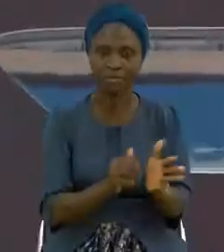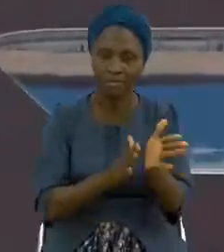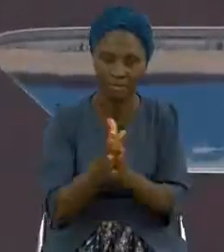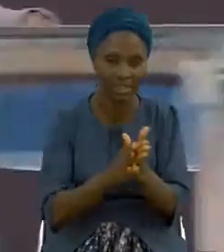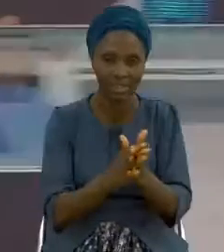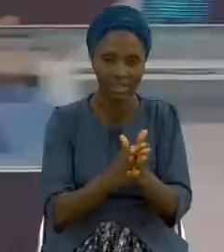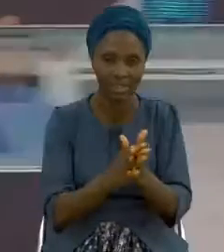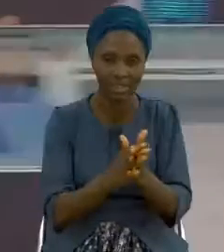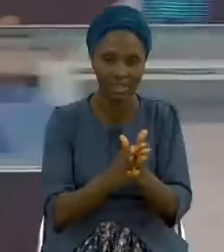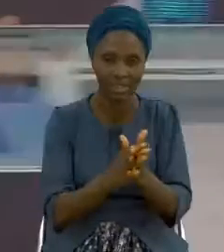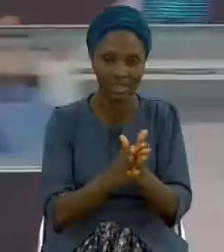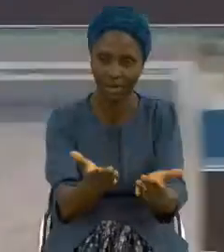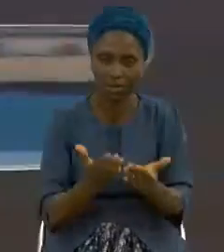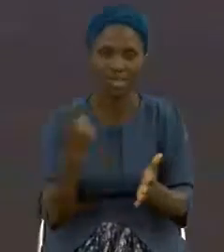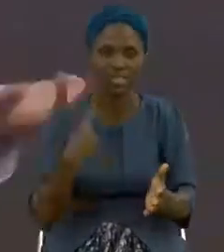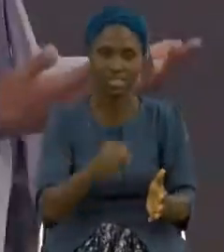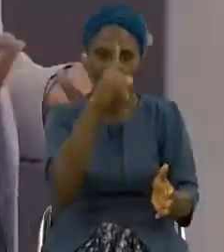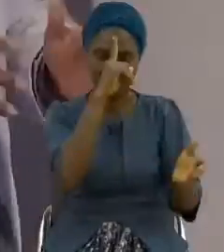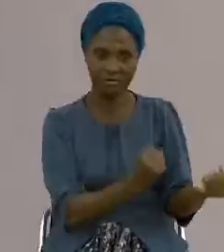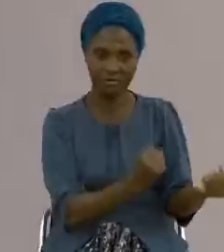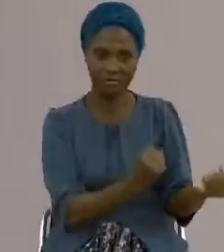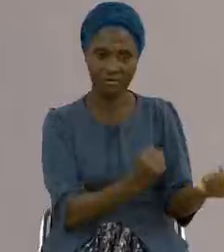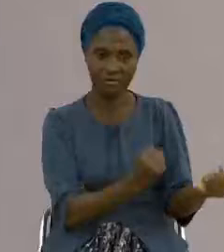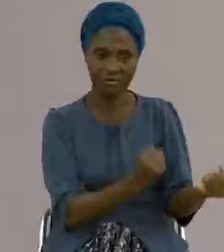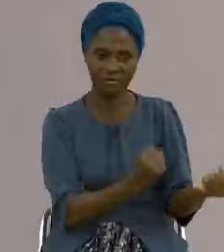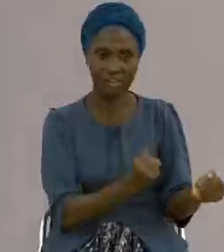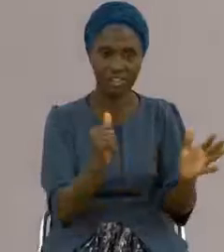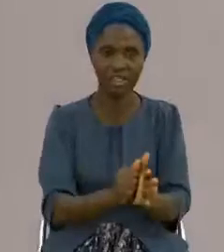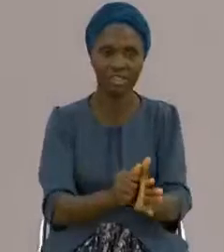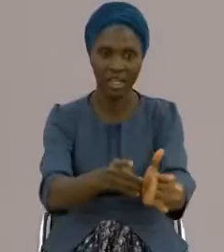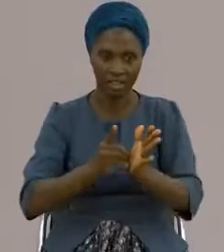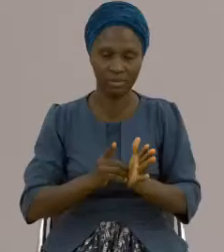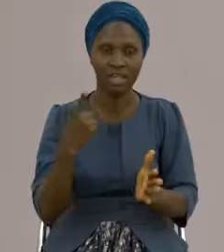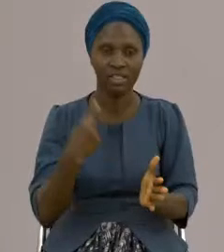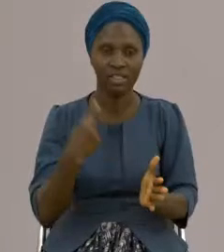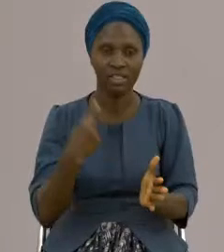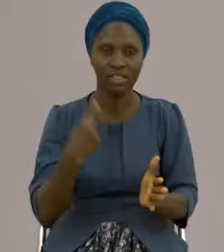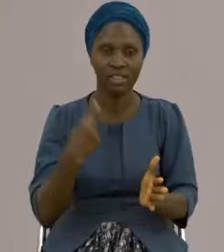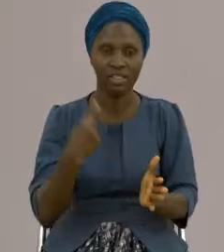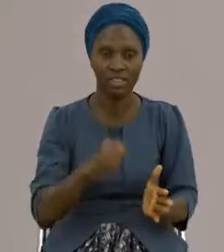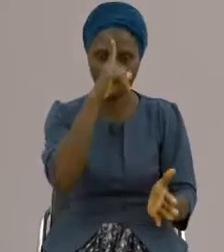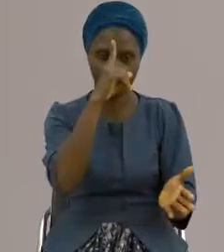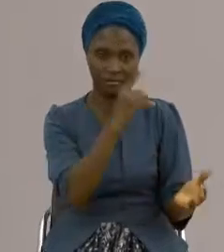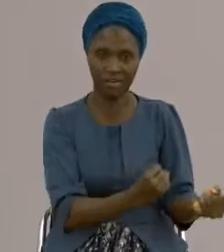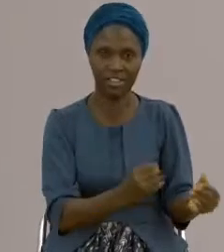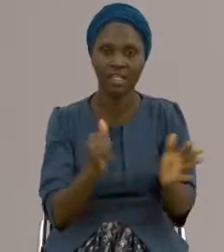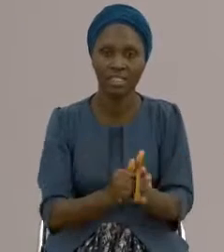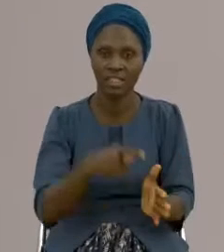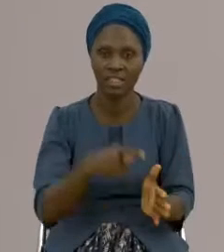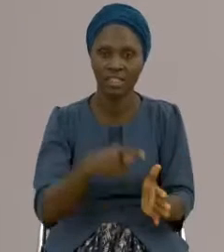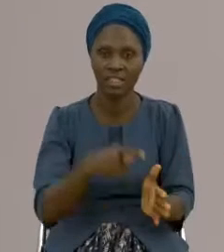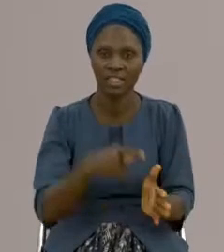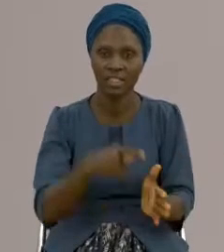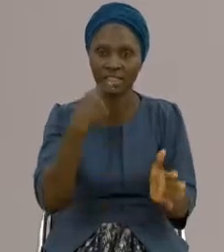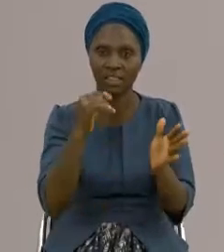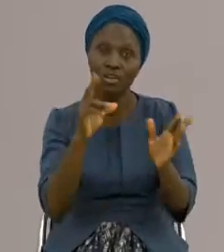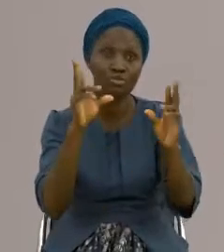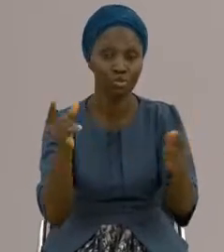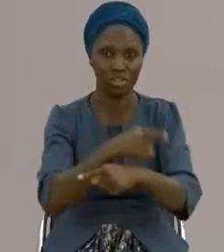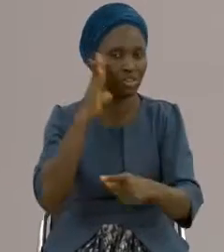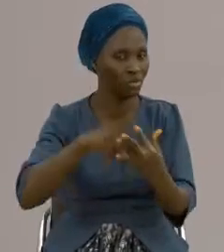demands. And the faith that says, no day will go in my life without